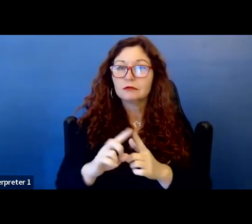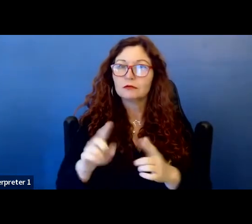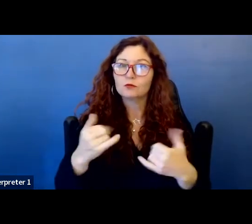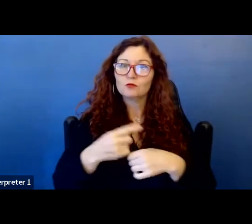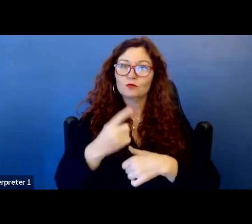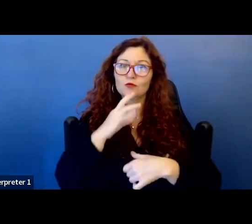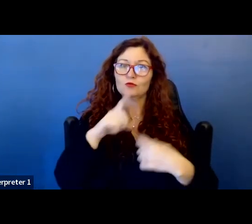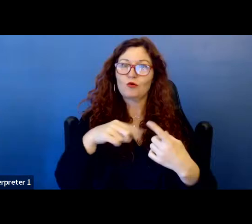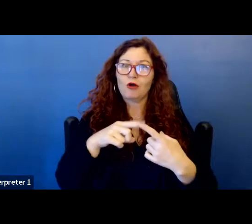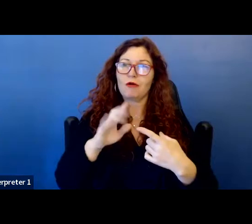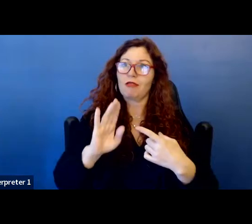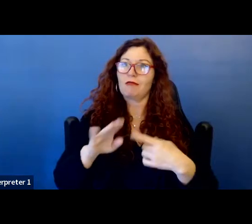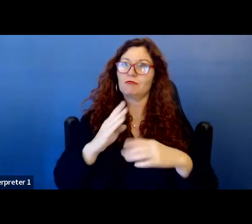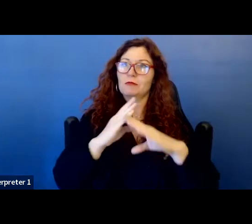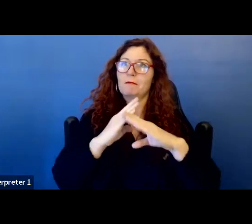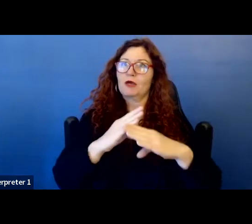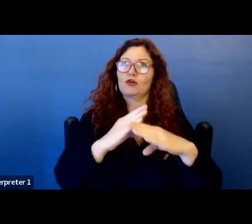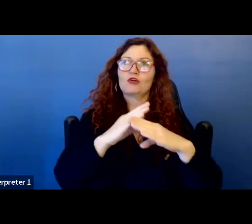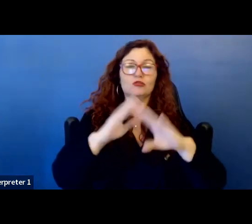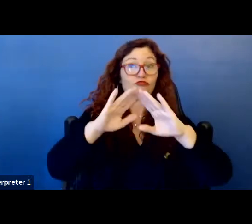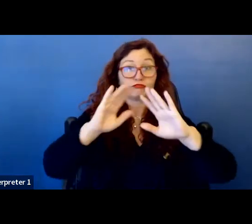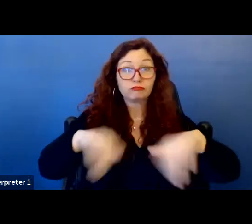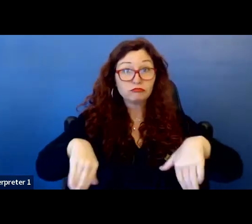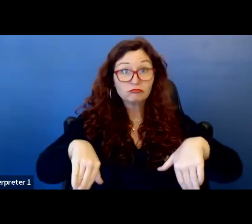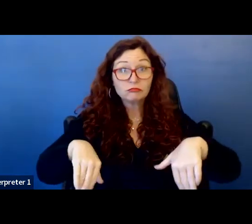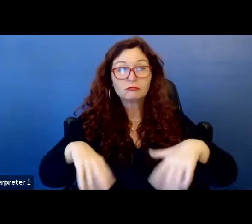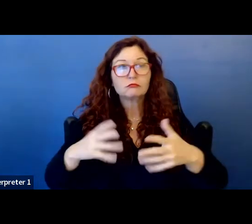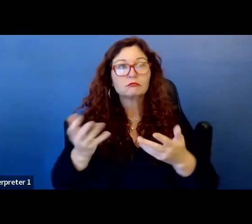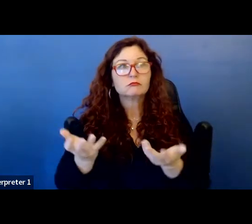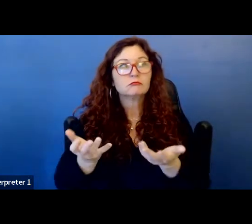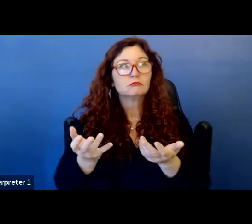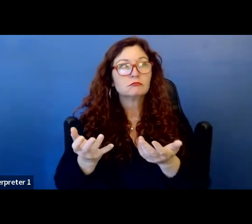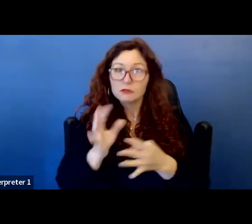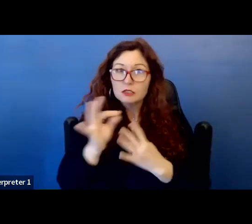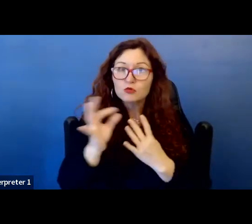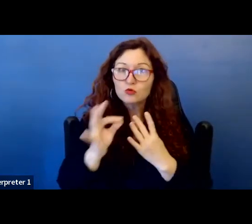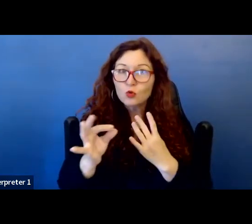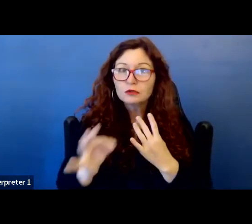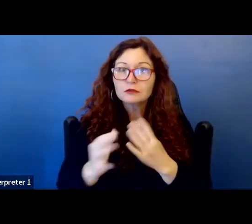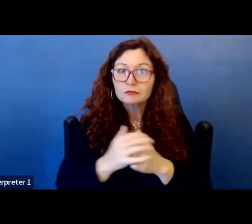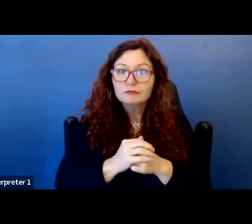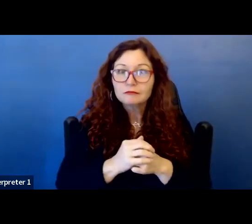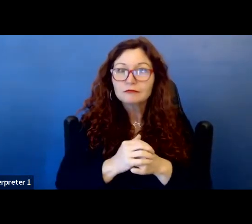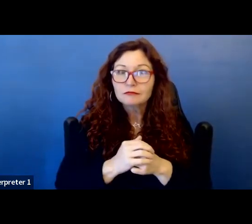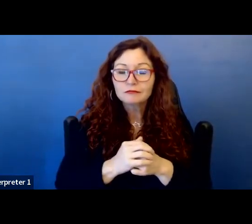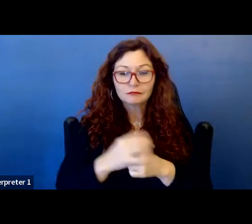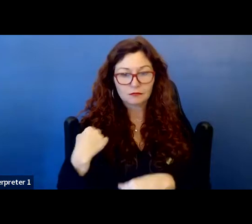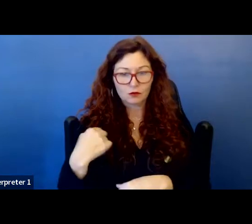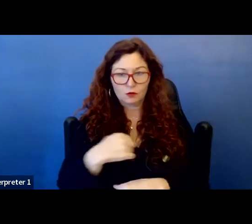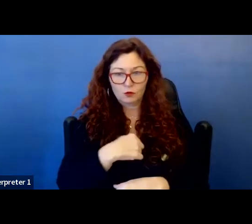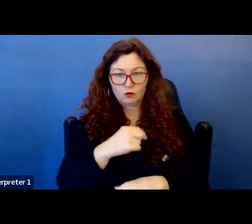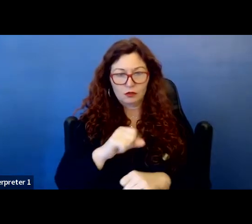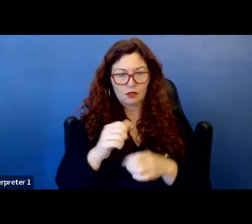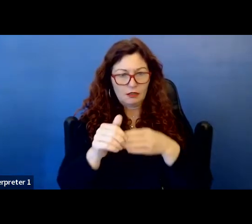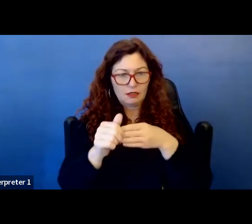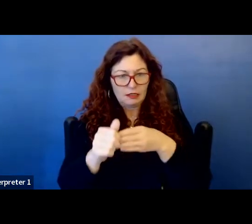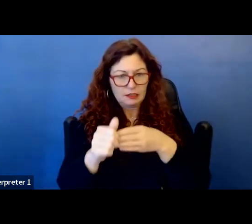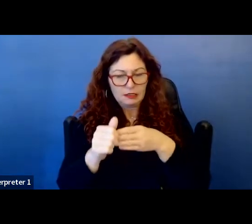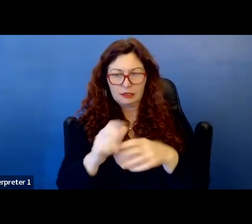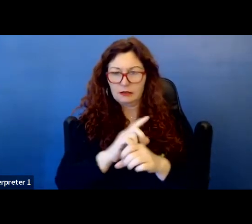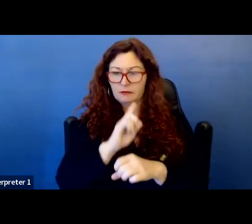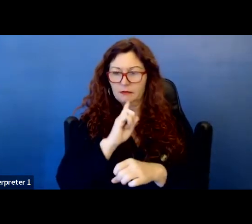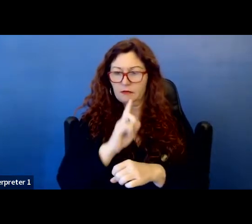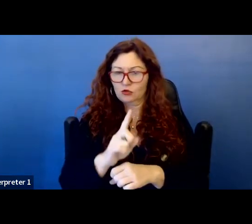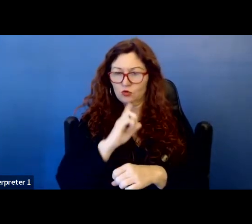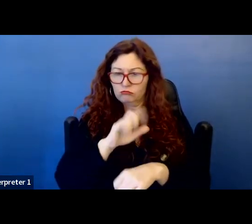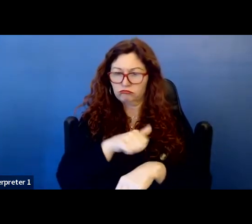today is also a choice we can make a choice to reshape our policies and institutions in ways that respect the dignity of each of our lives